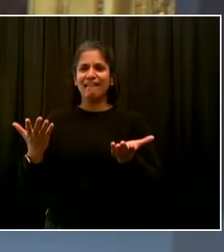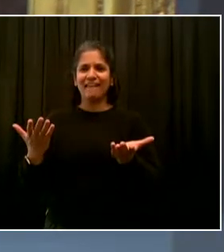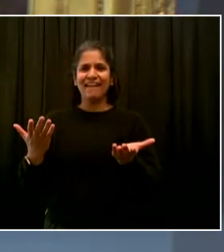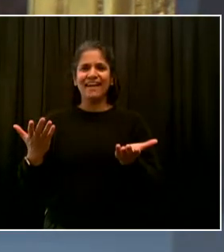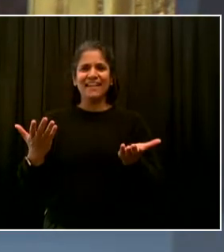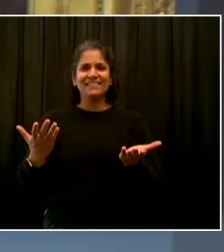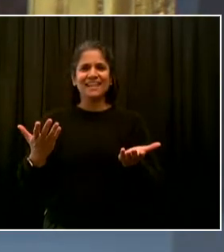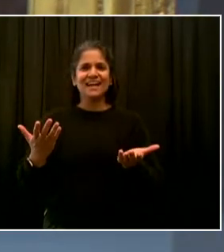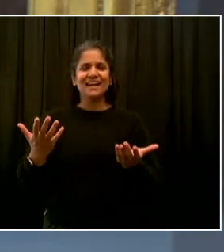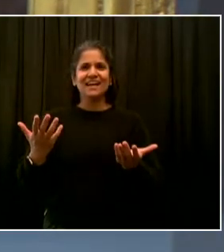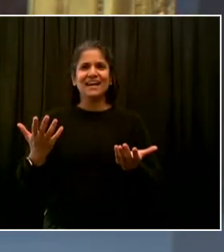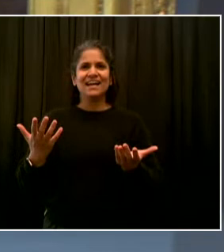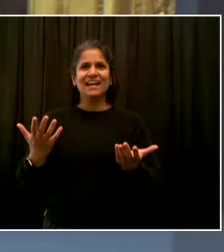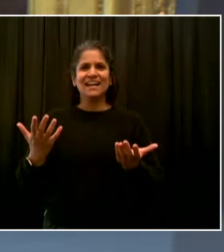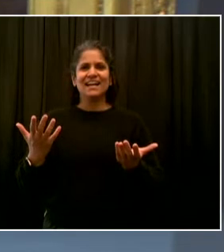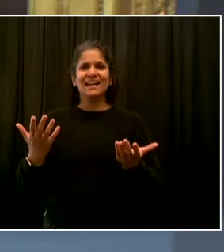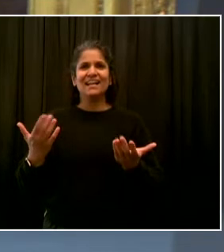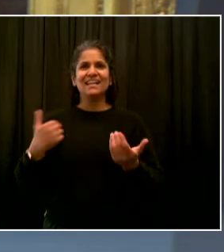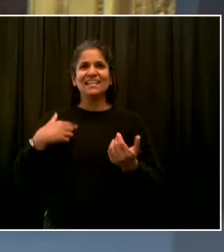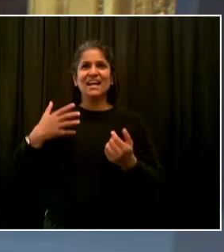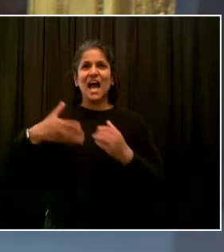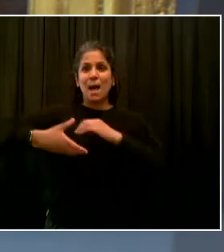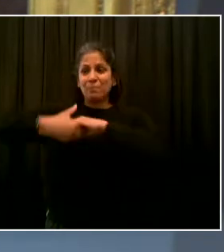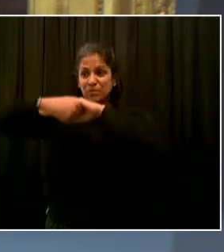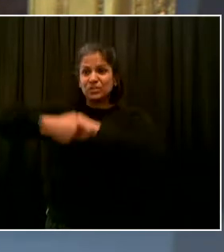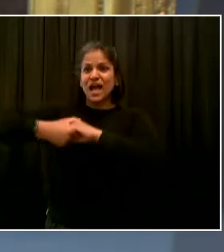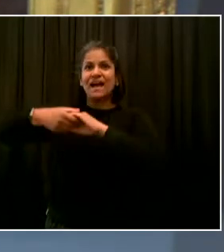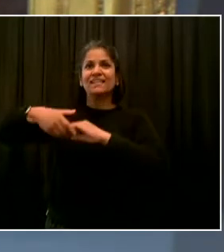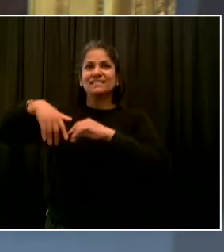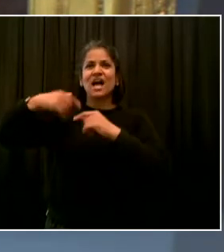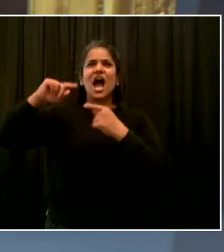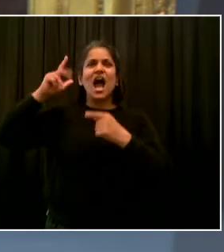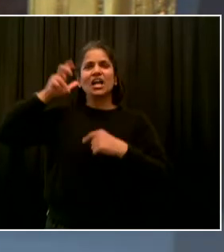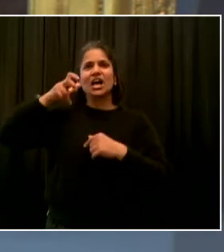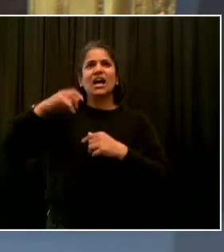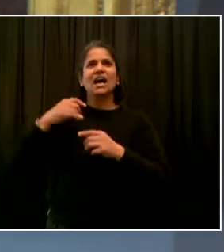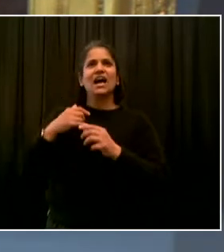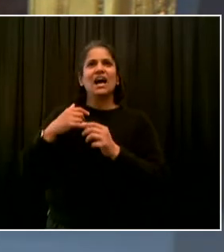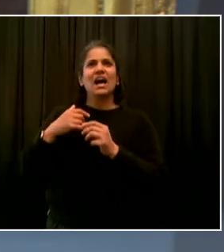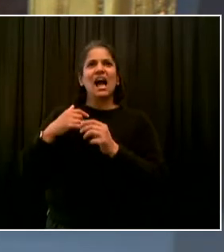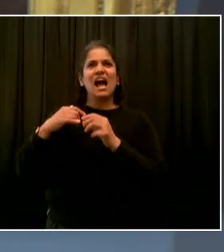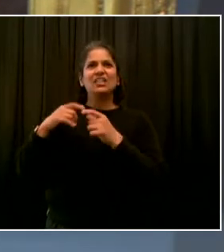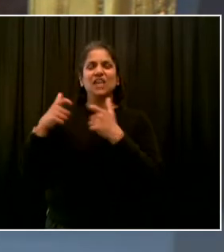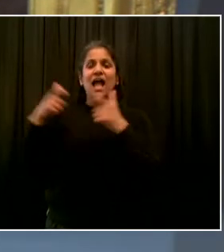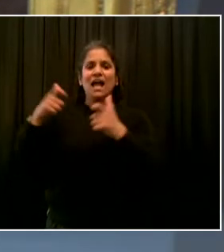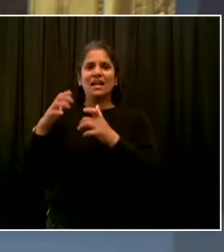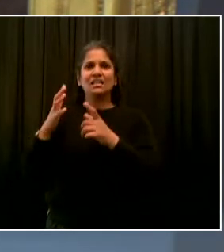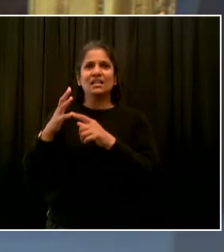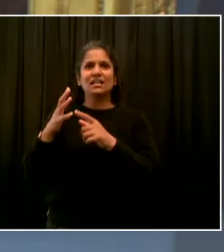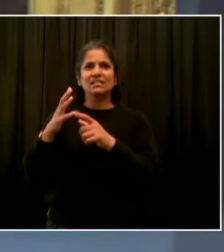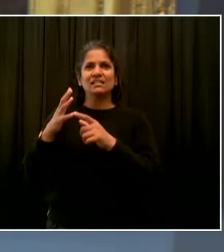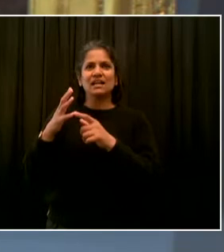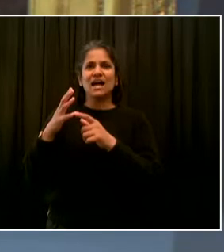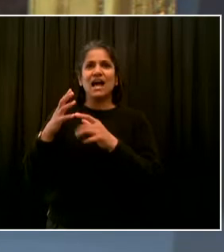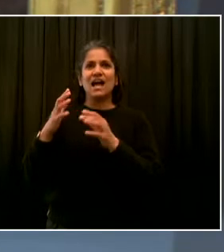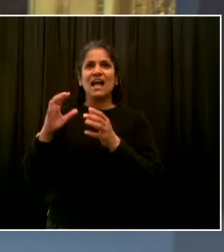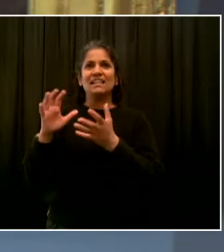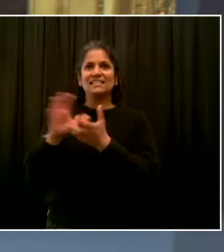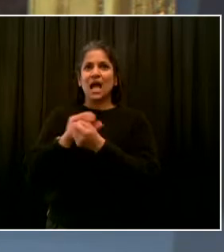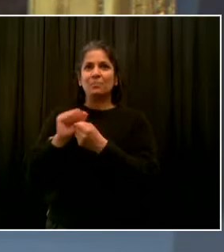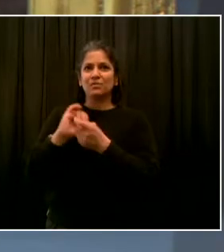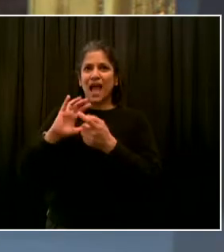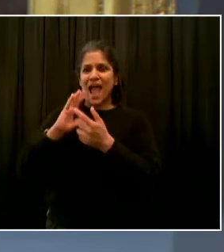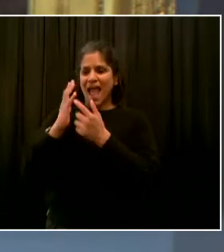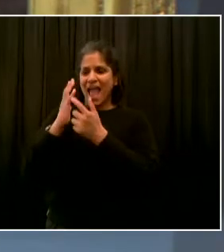I shook someone's hand. I heard an electric shock, and it damaged my tendon. I have to wear this